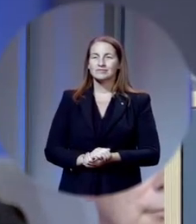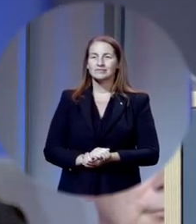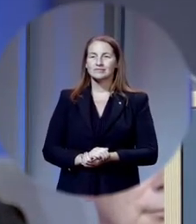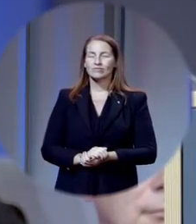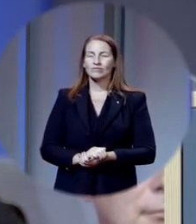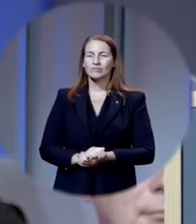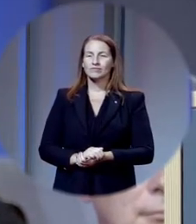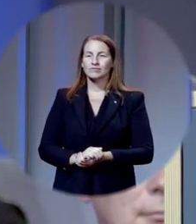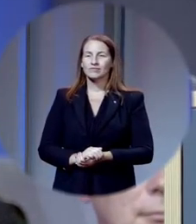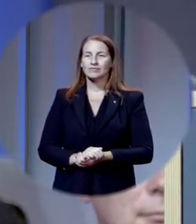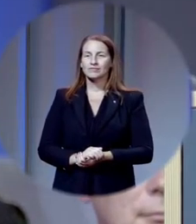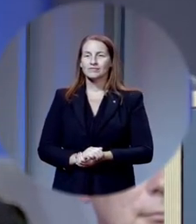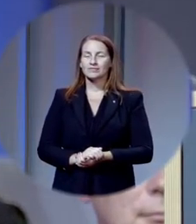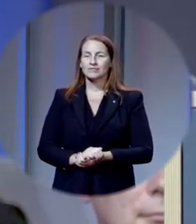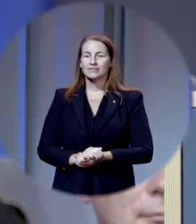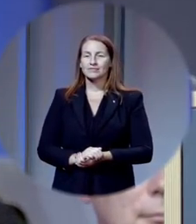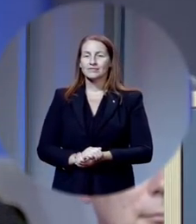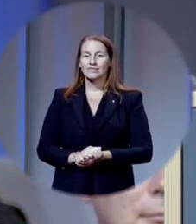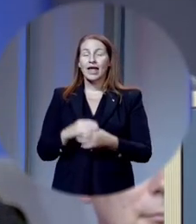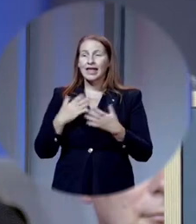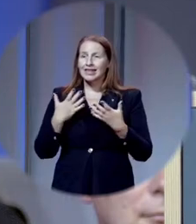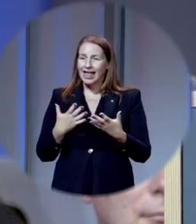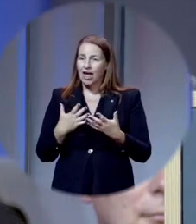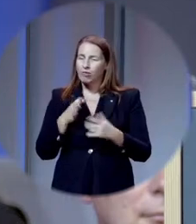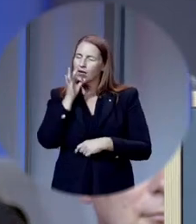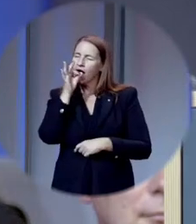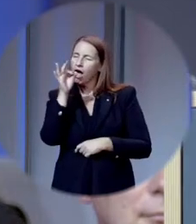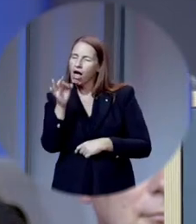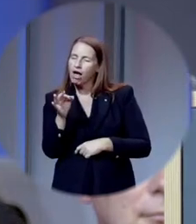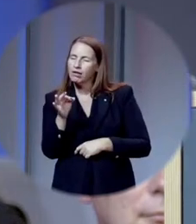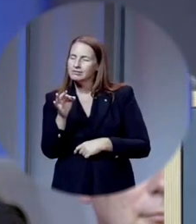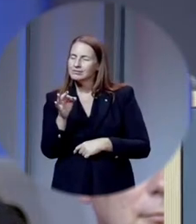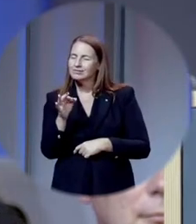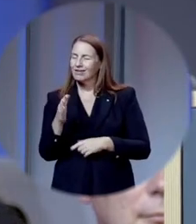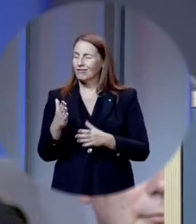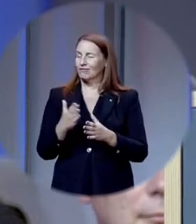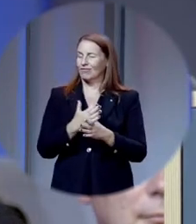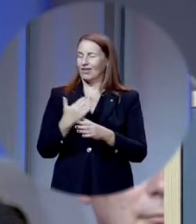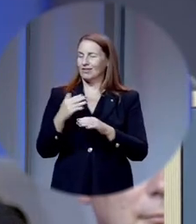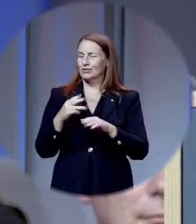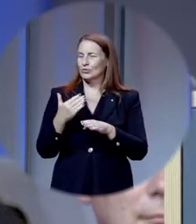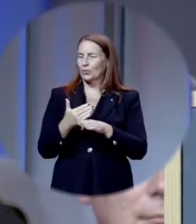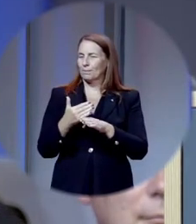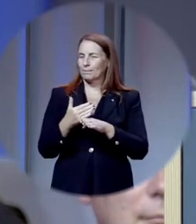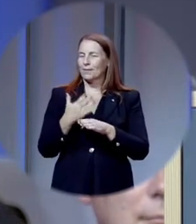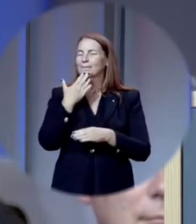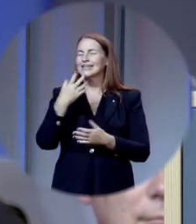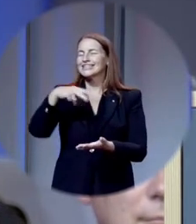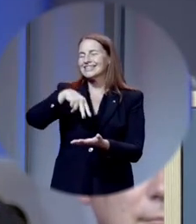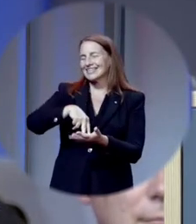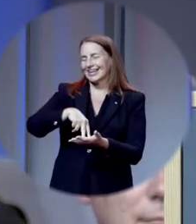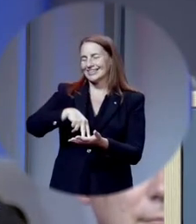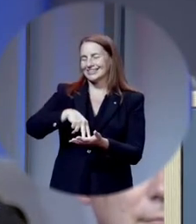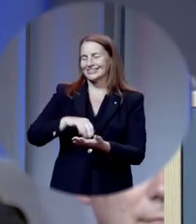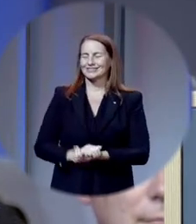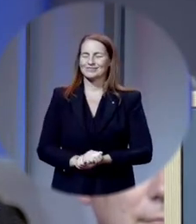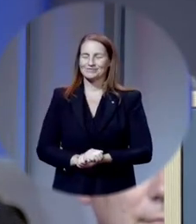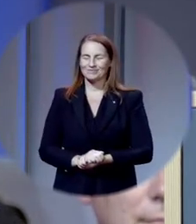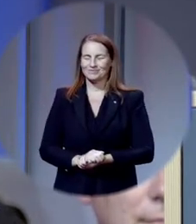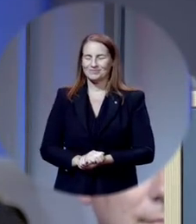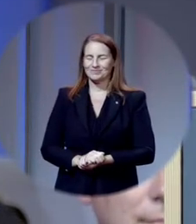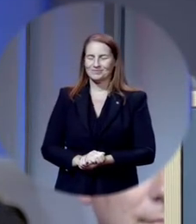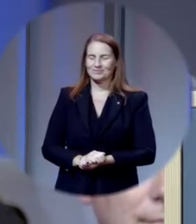So now I'd like to ask one thing of you, please, graduands. Could I ask you to stand, please?